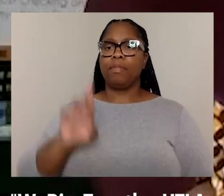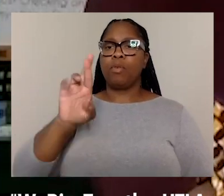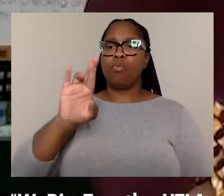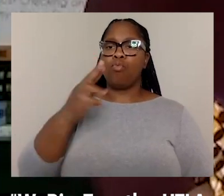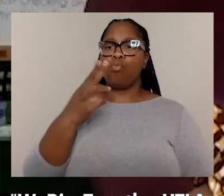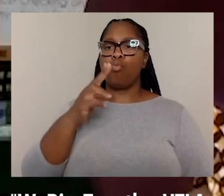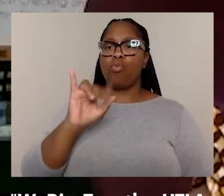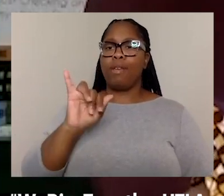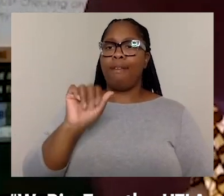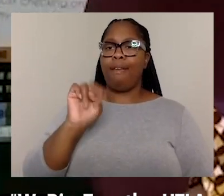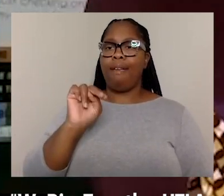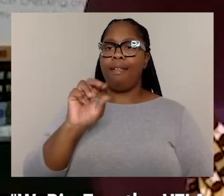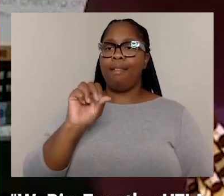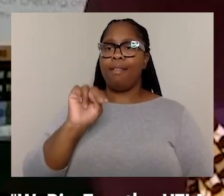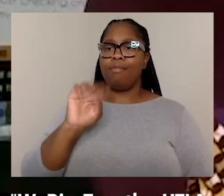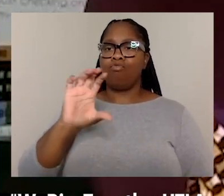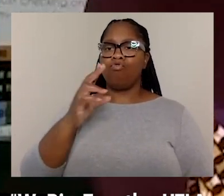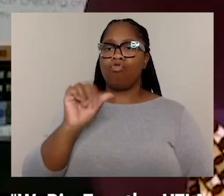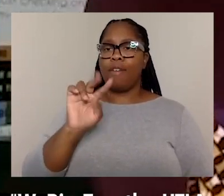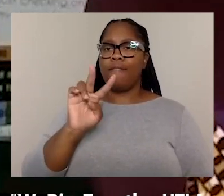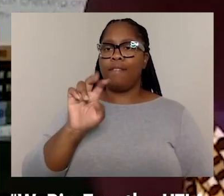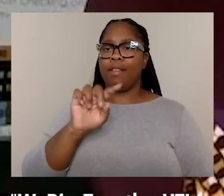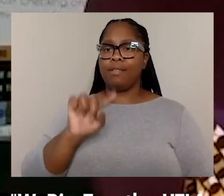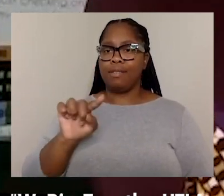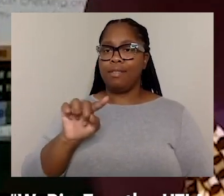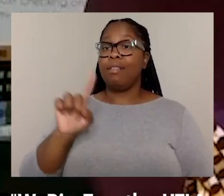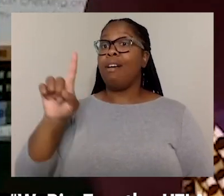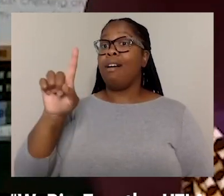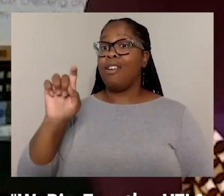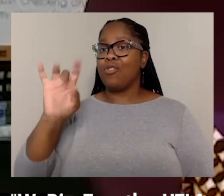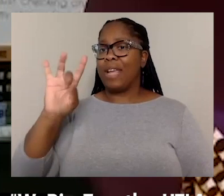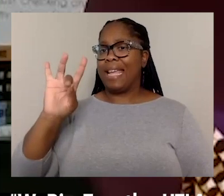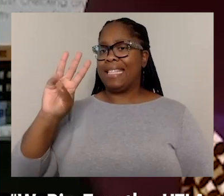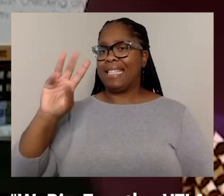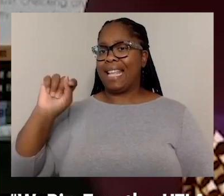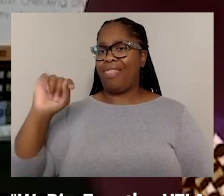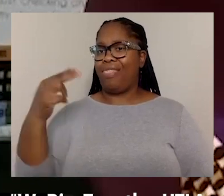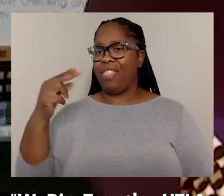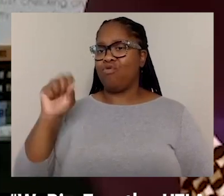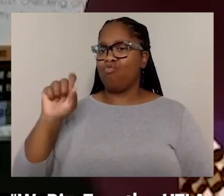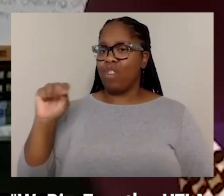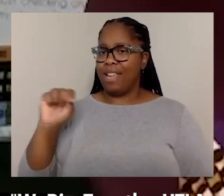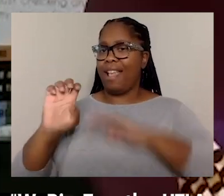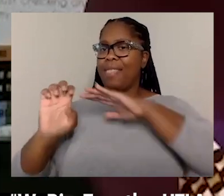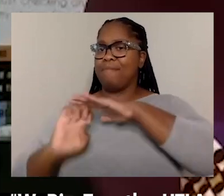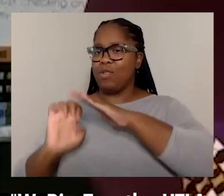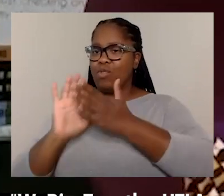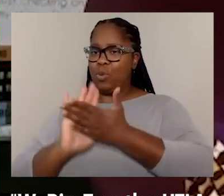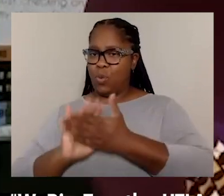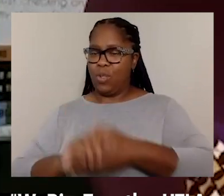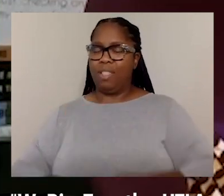Rhiannon Chavez from 186th Street Elementary School.